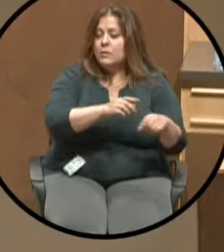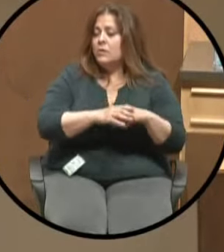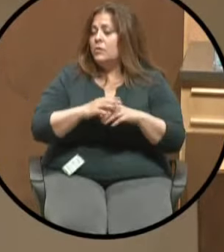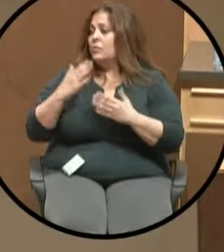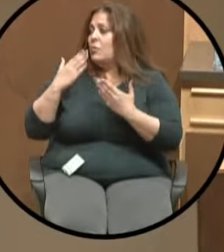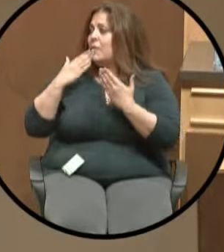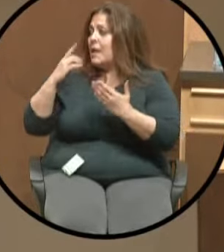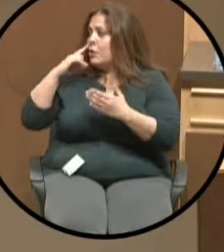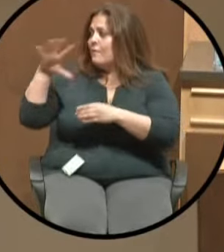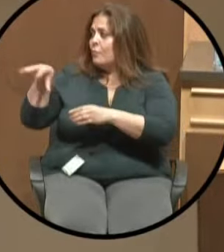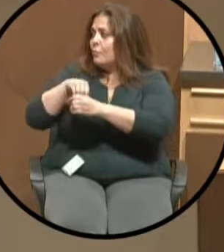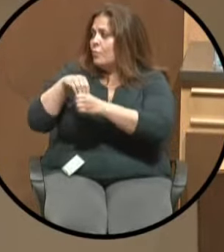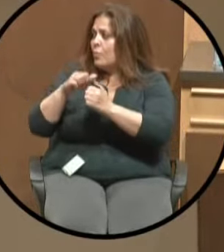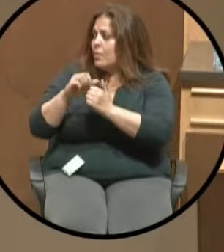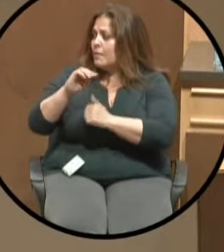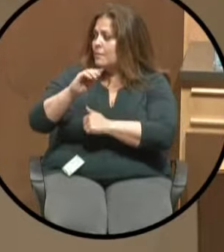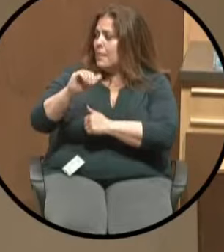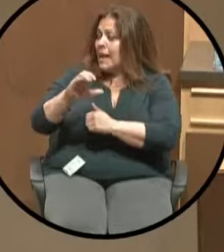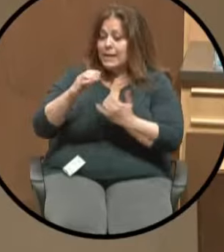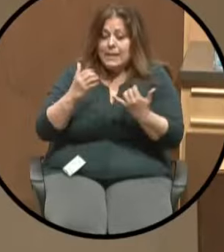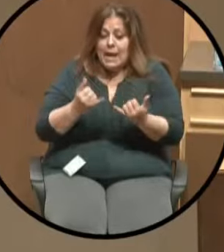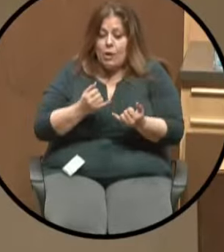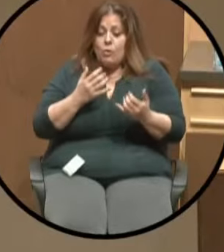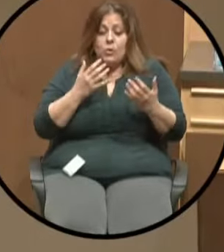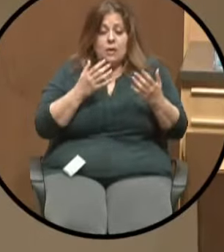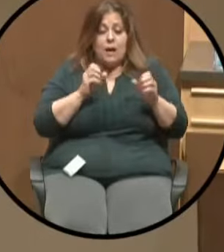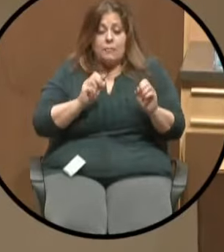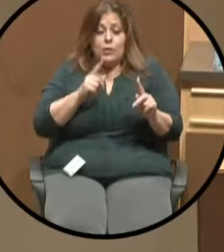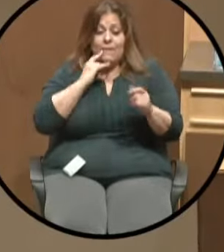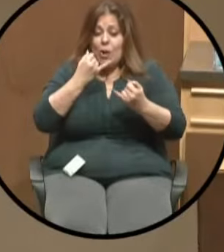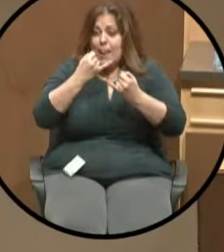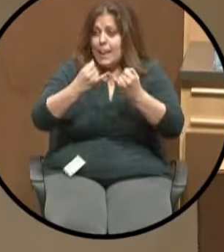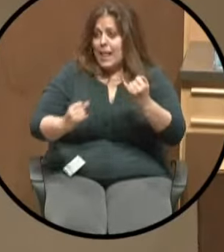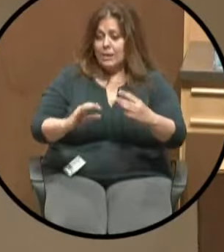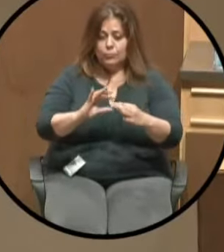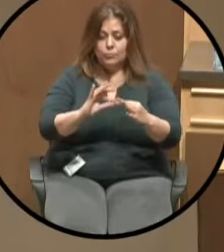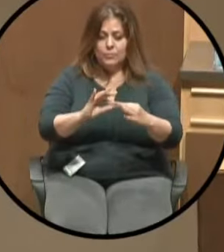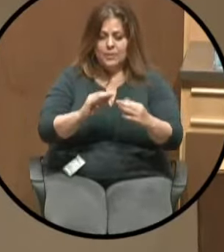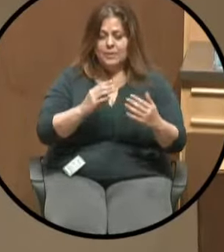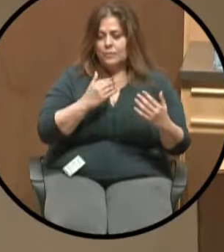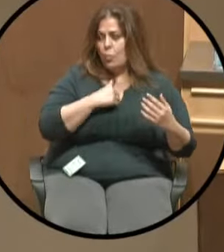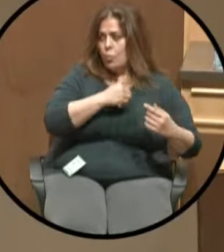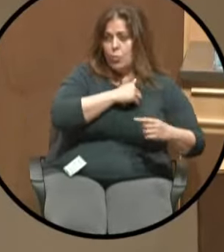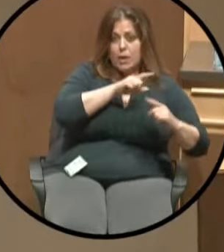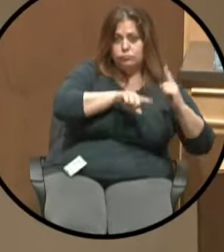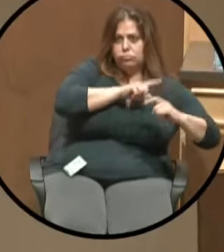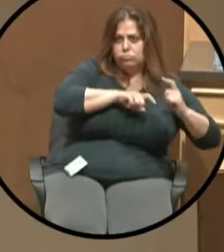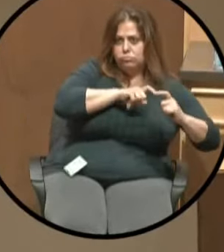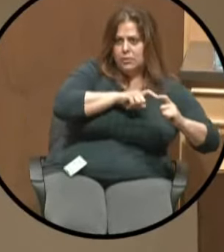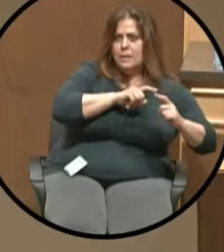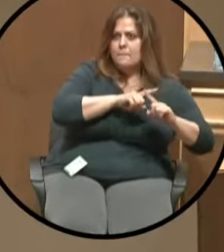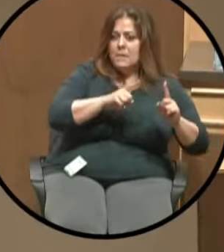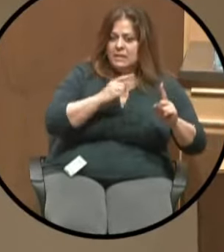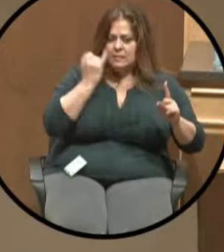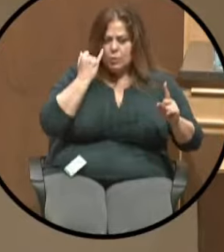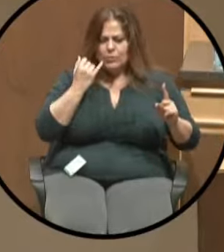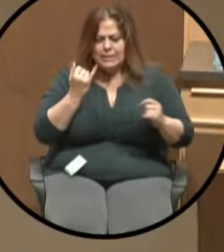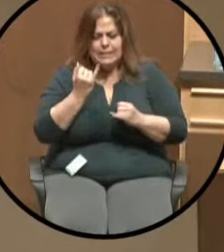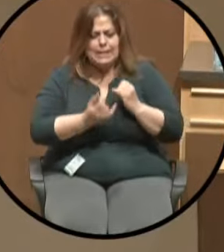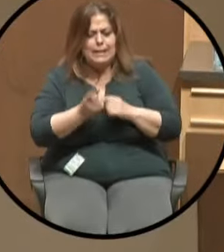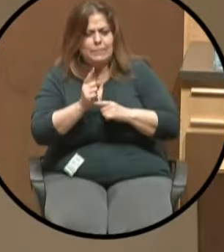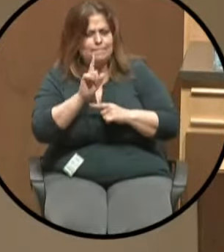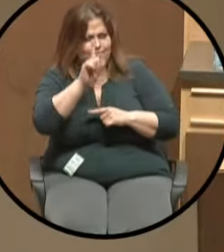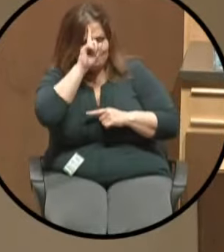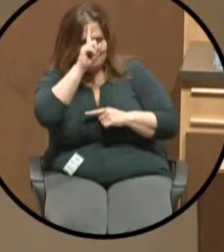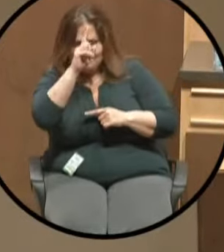opportunity, anyone who's got a last word they'd like to share with us that the question did not make room for, any comments that you'd like to give,